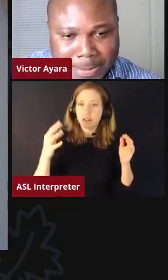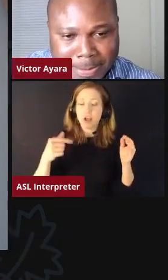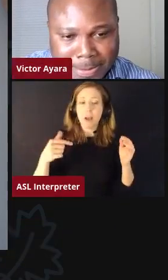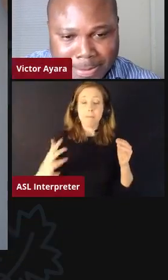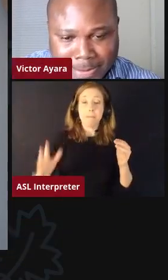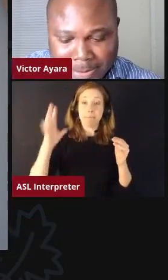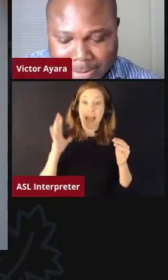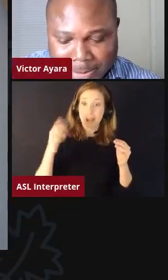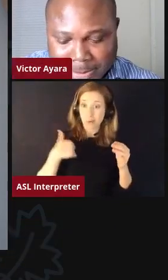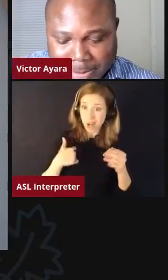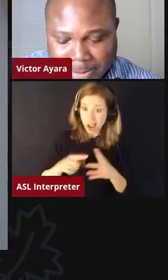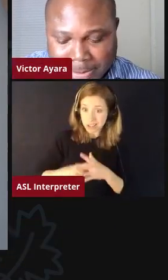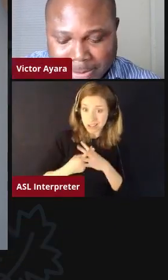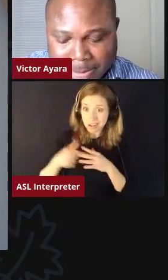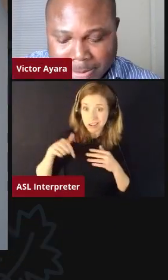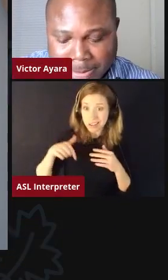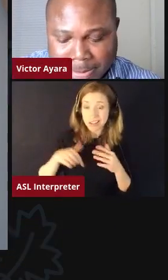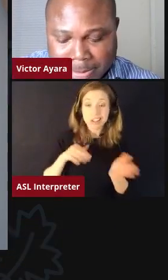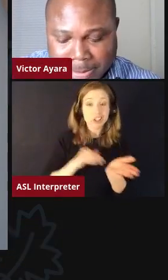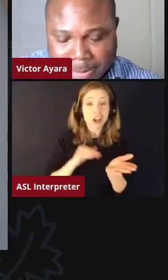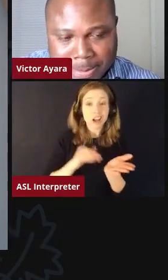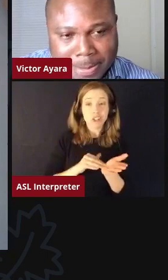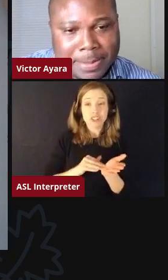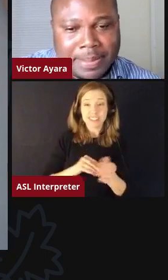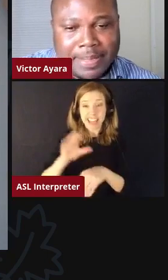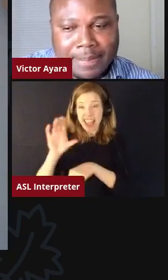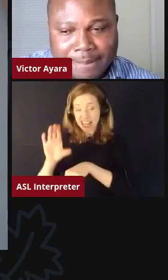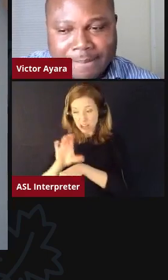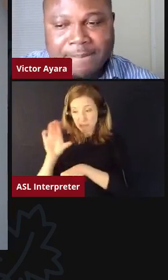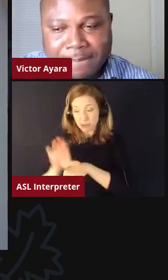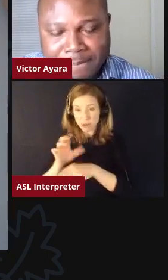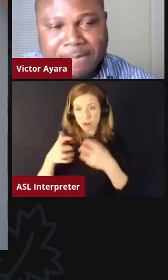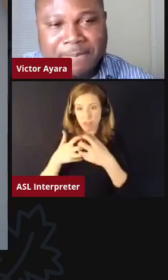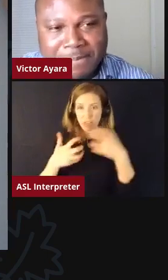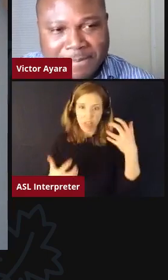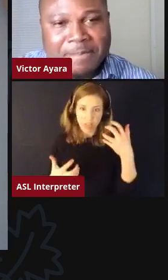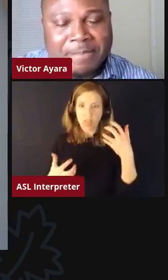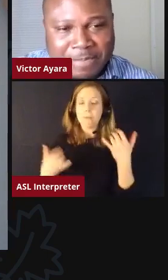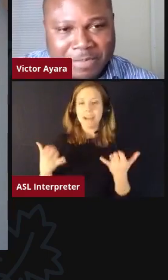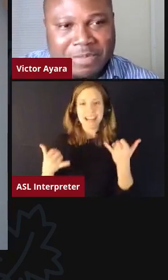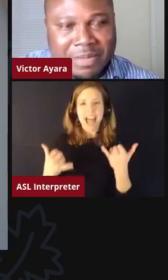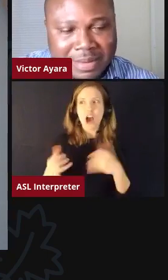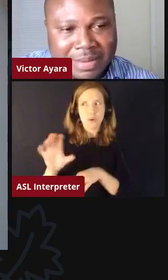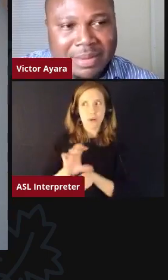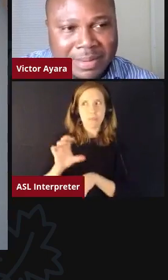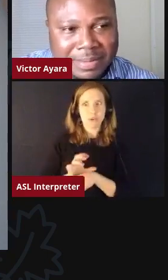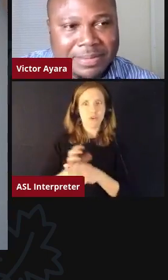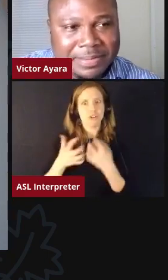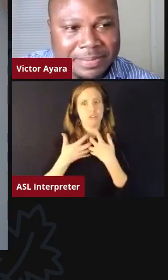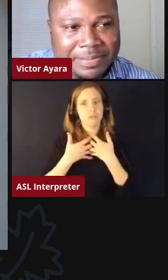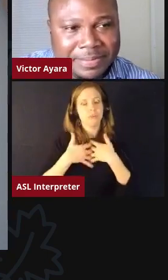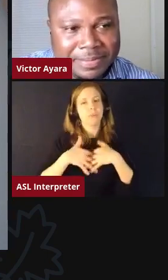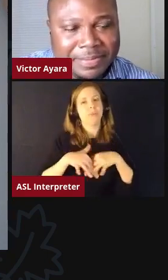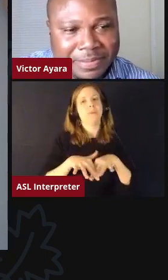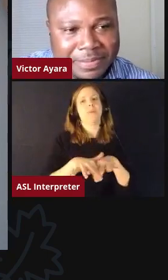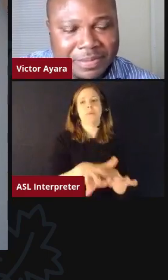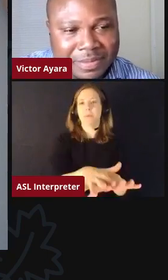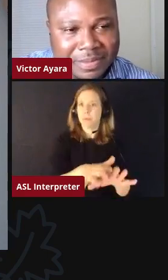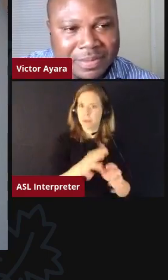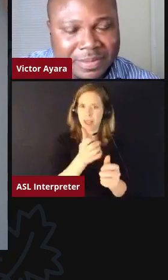doctors that use computers, and now computers are our lives. So just be prepared for things to